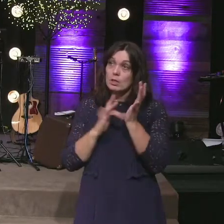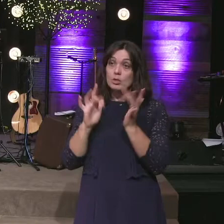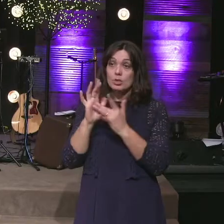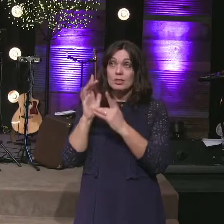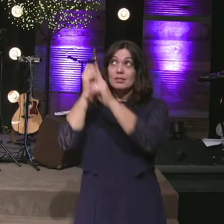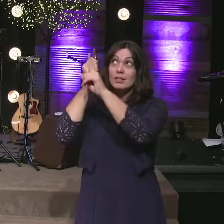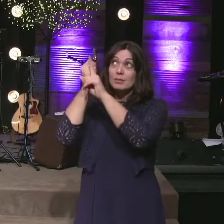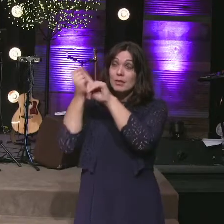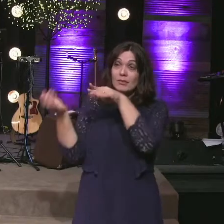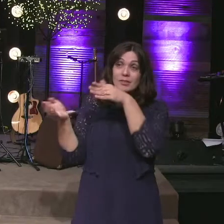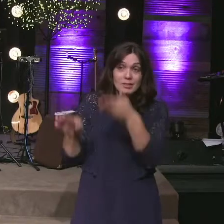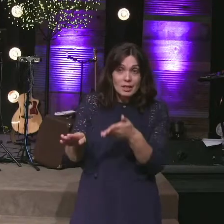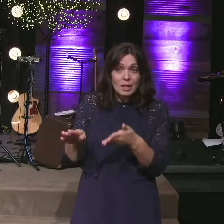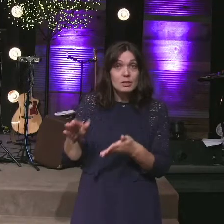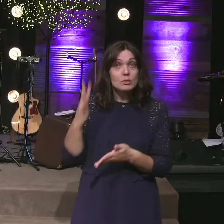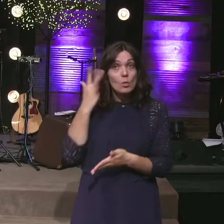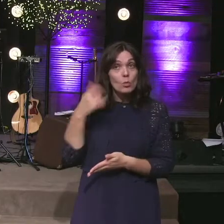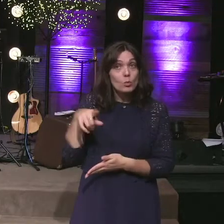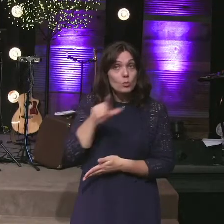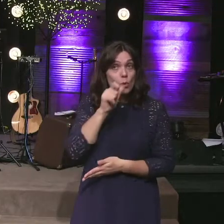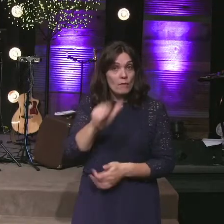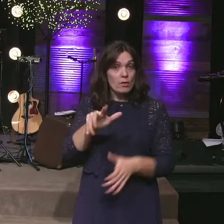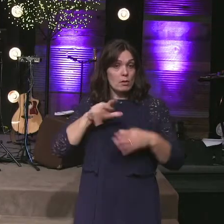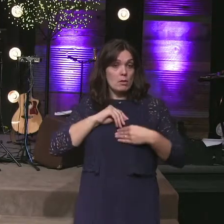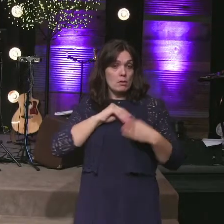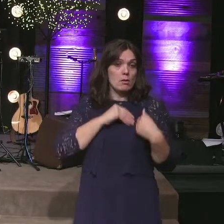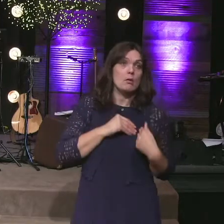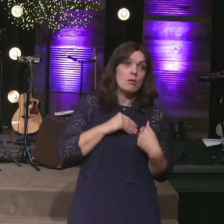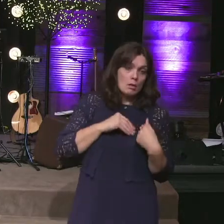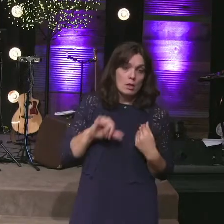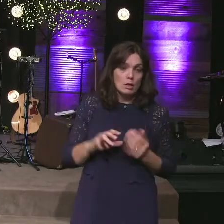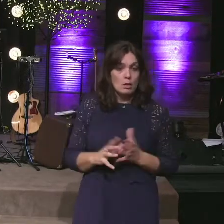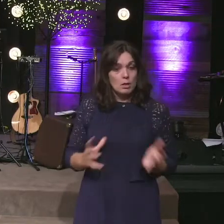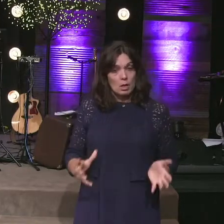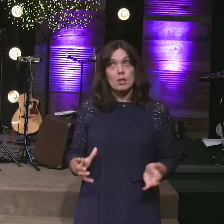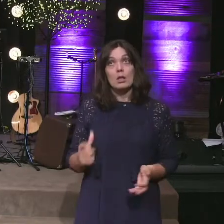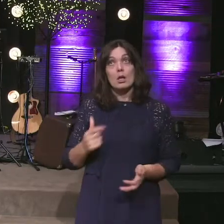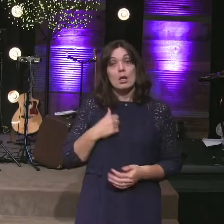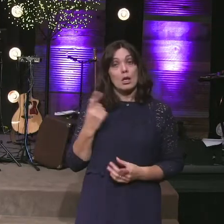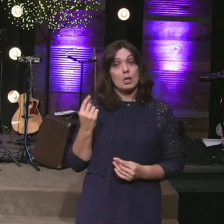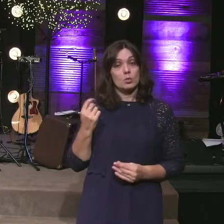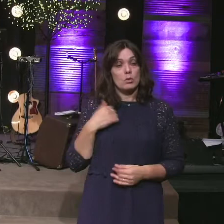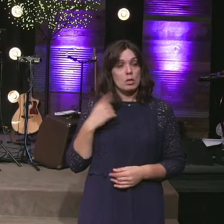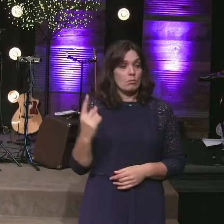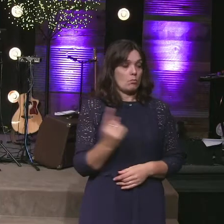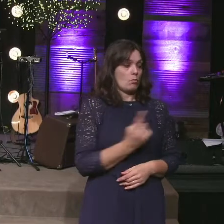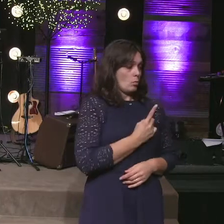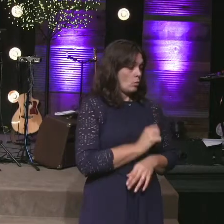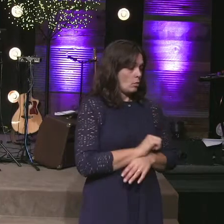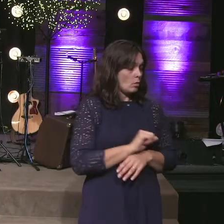carry that junk. You know, and I'd go up to the altar and, you know, I mean,